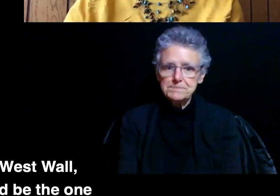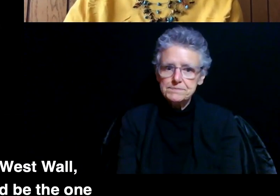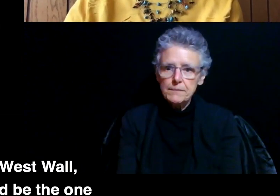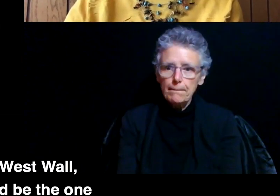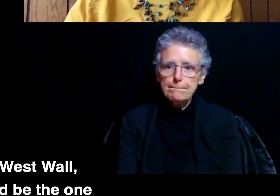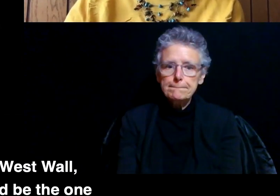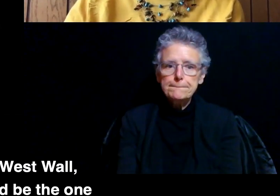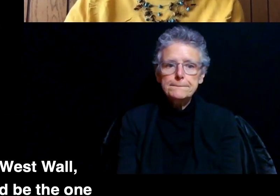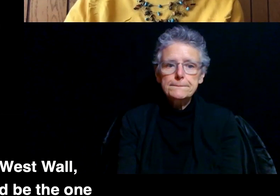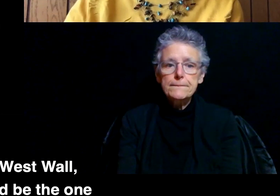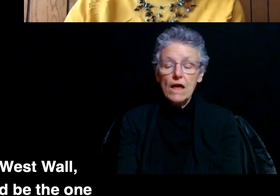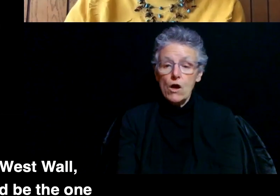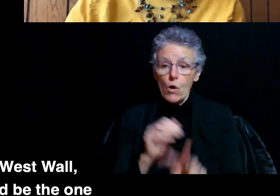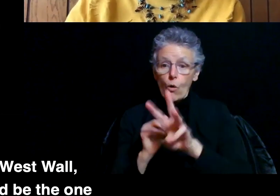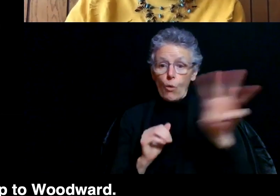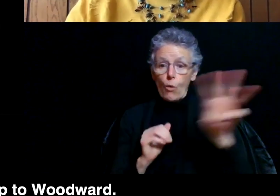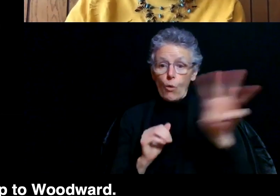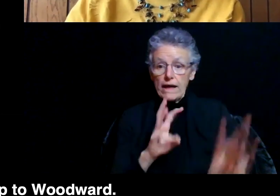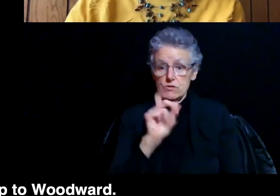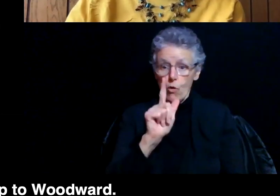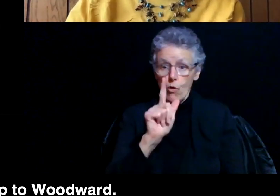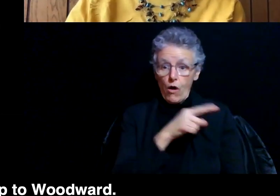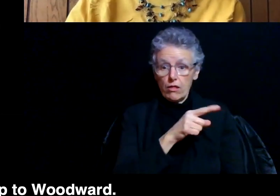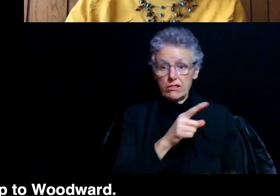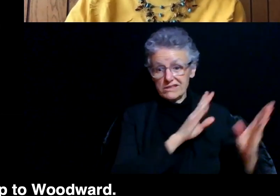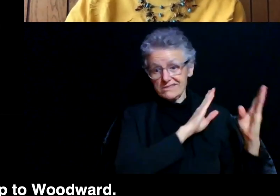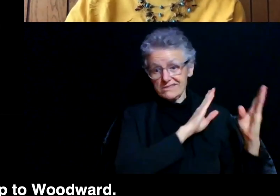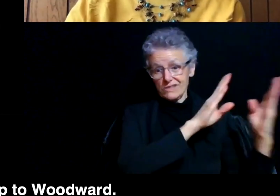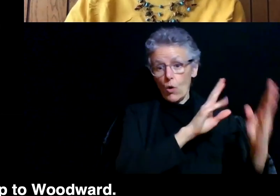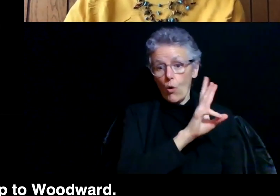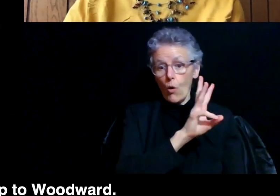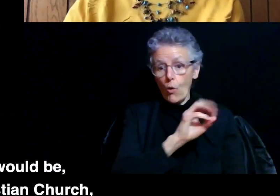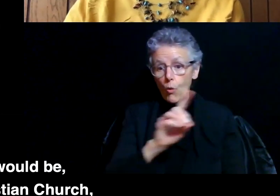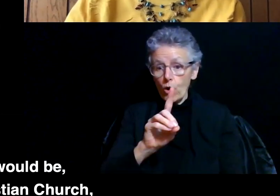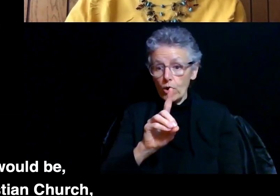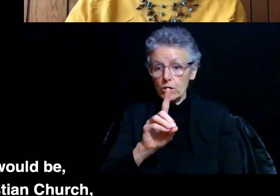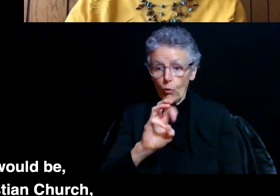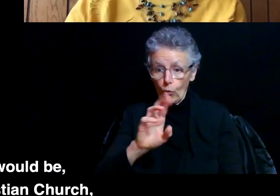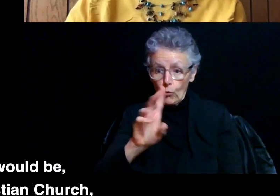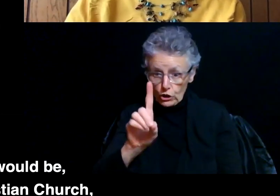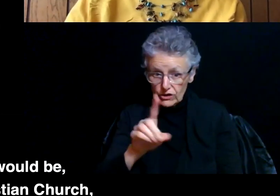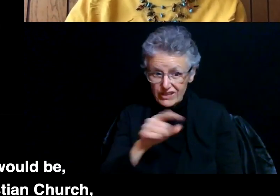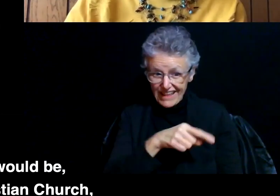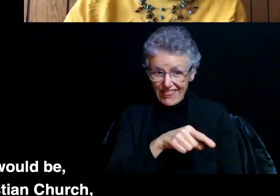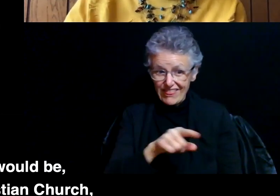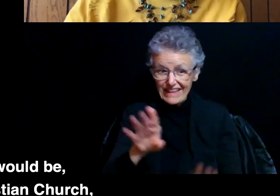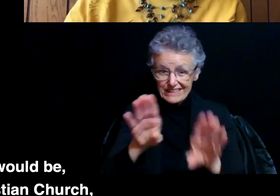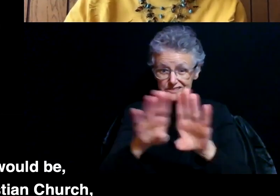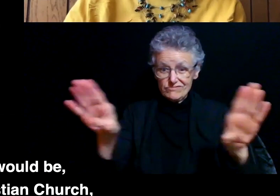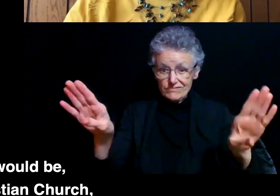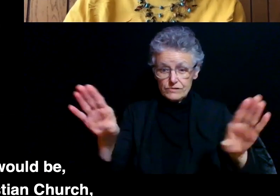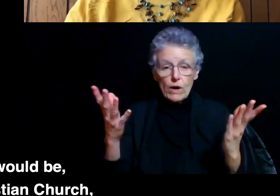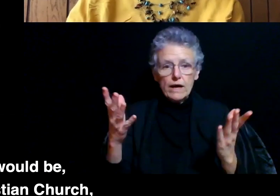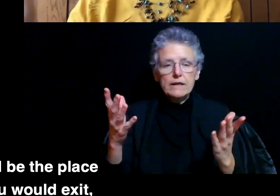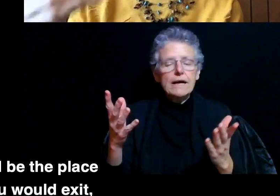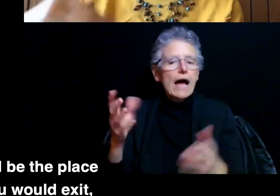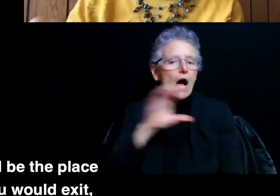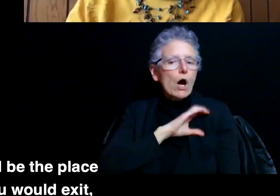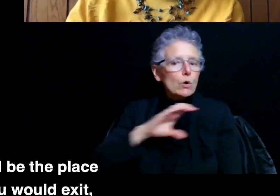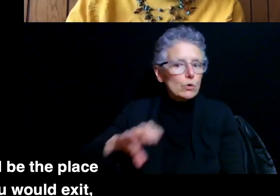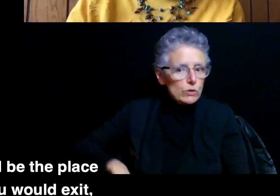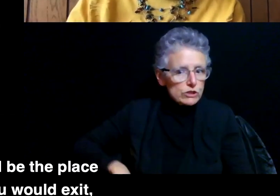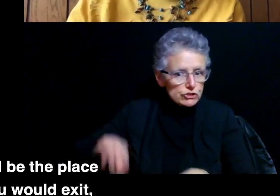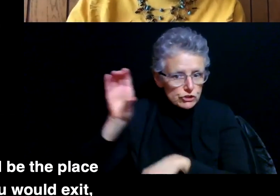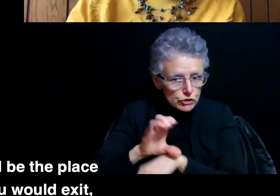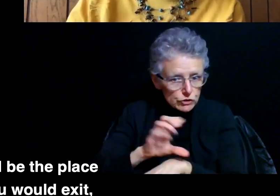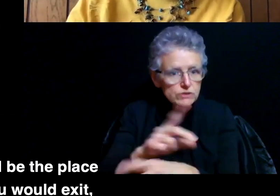wall. On the west wall, this would be the one that backs up to Woodward. This would be in a Christian church. This would be the